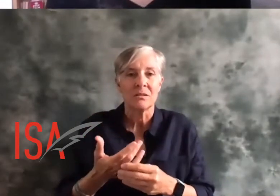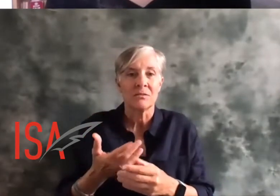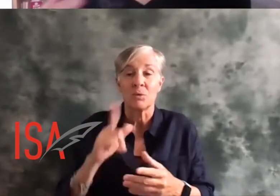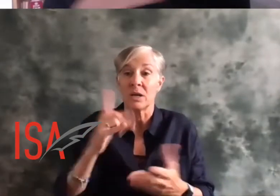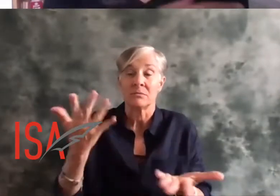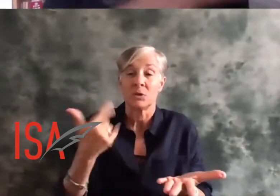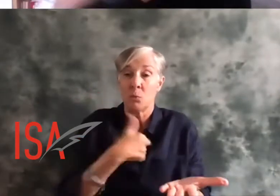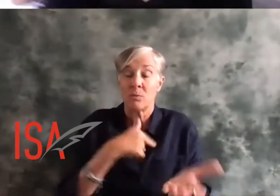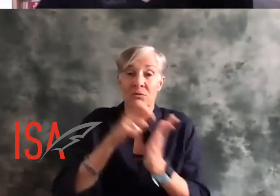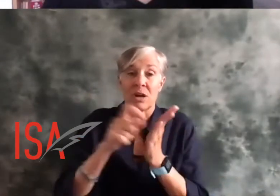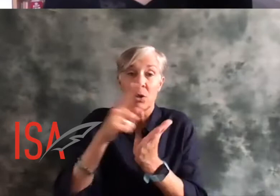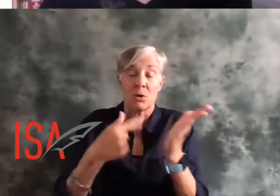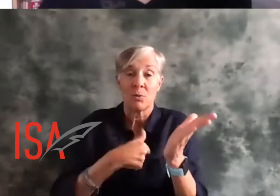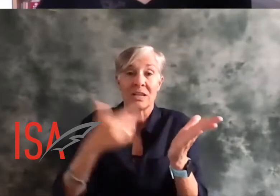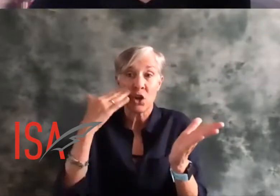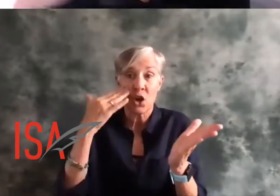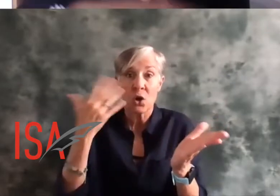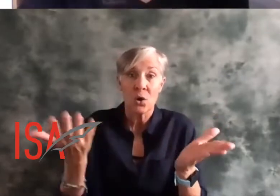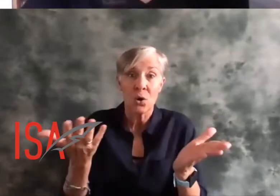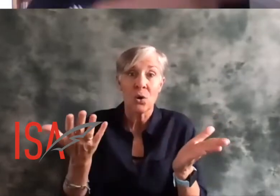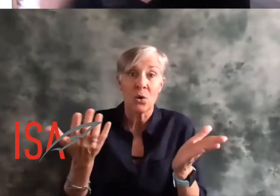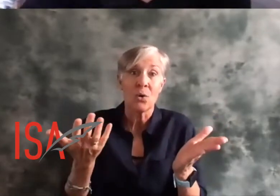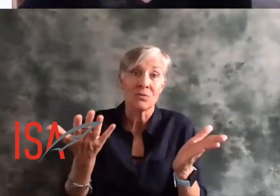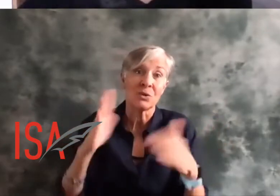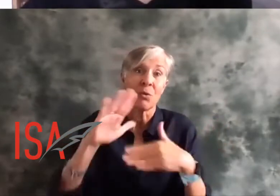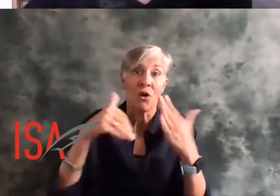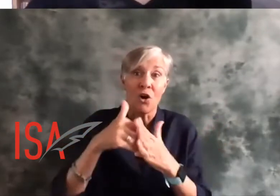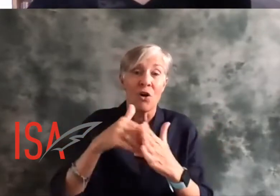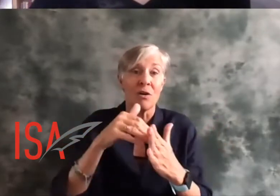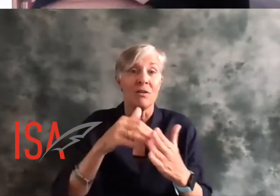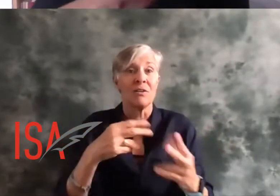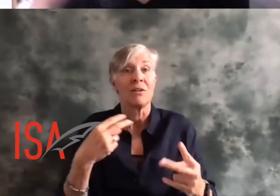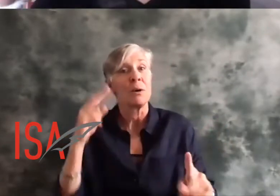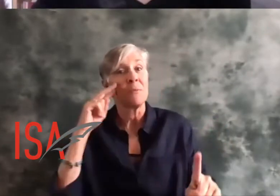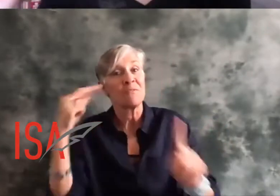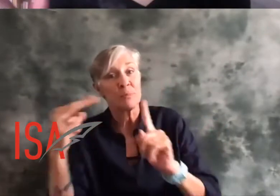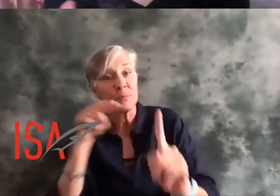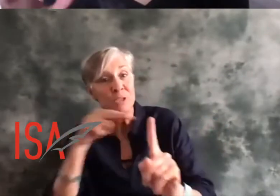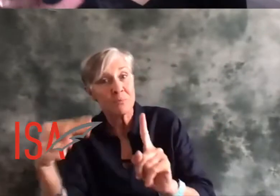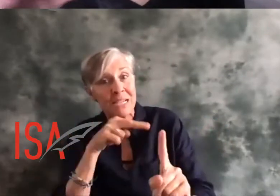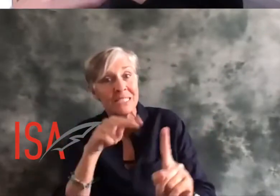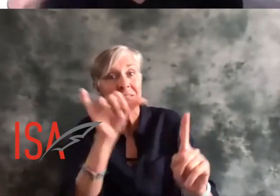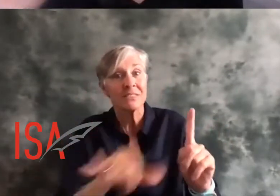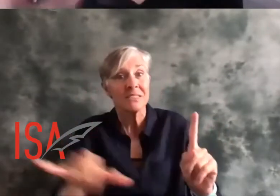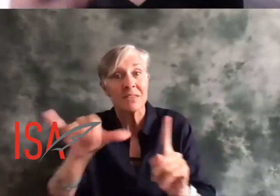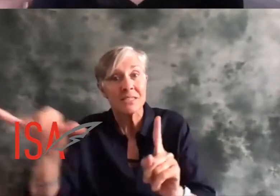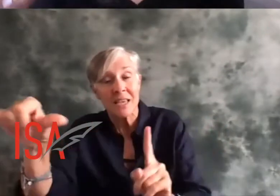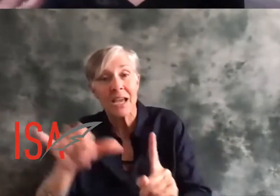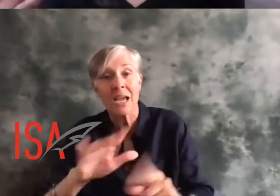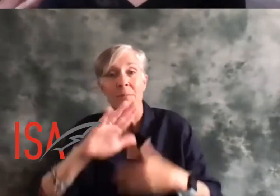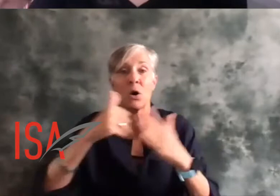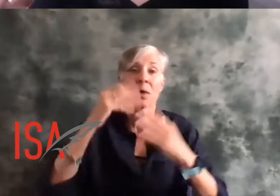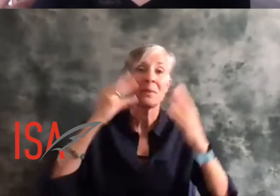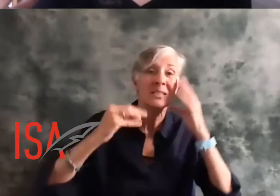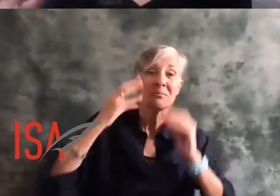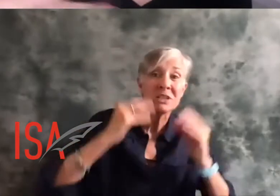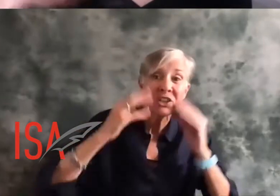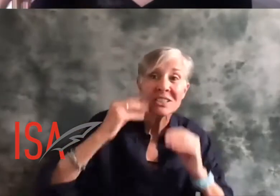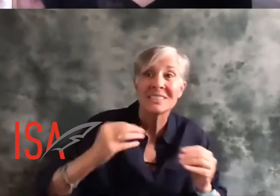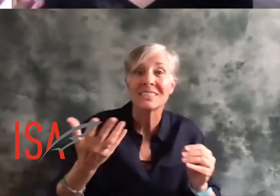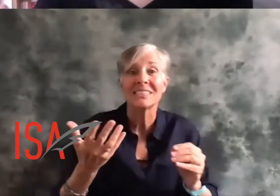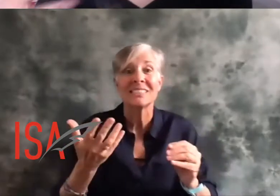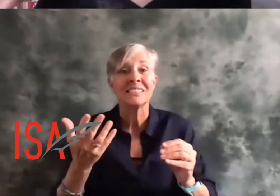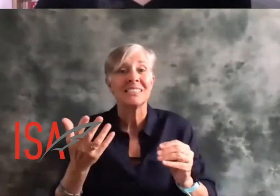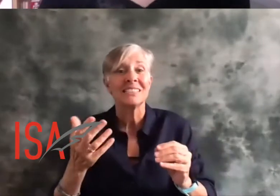what you know, all the voices tend to be the same, all the experiences of each character is not